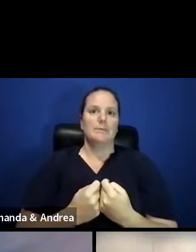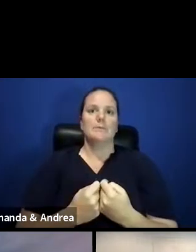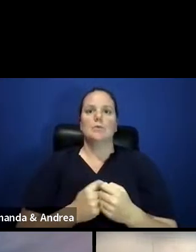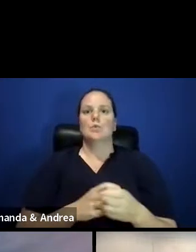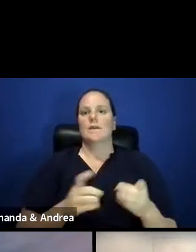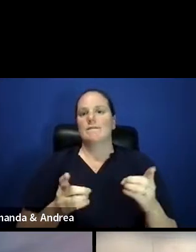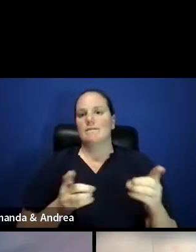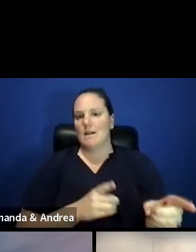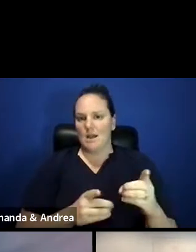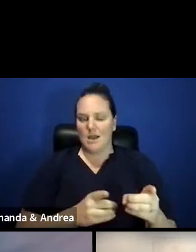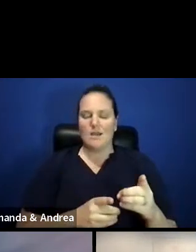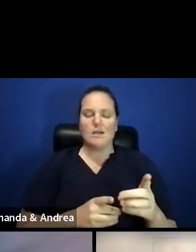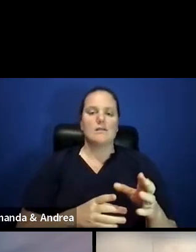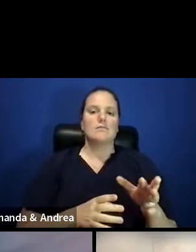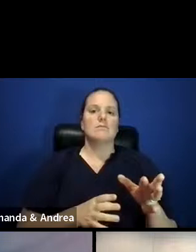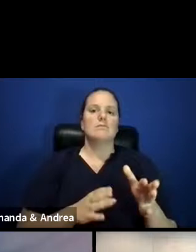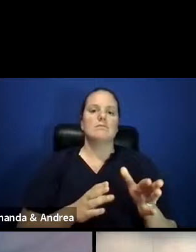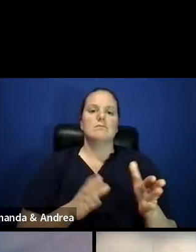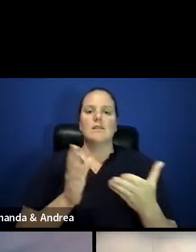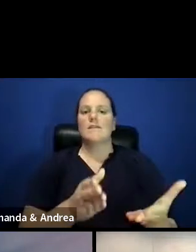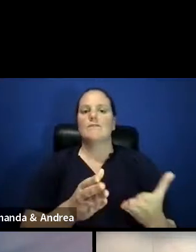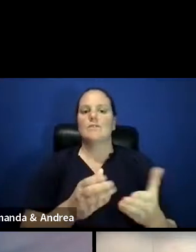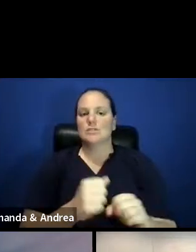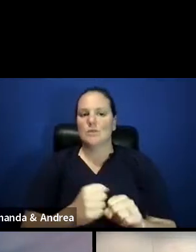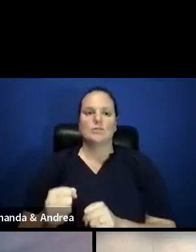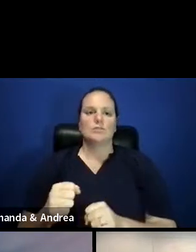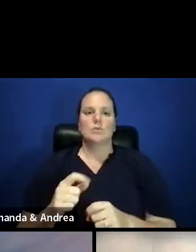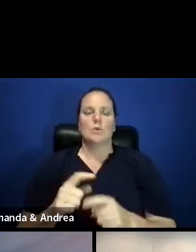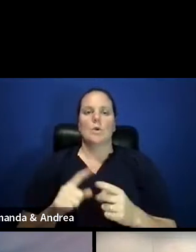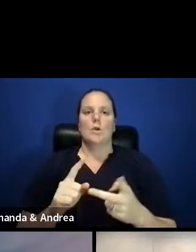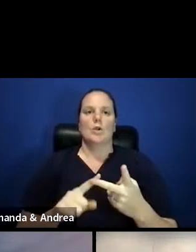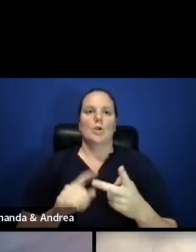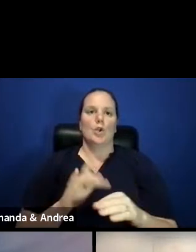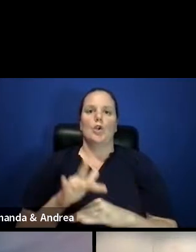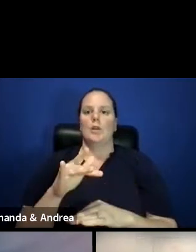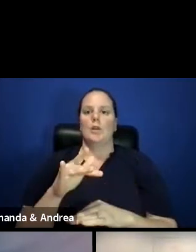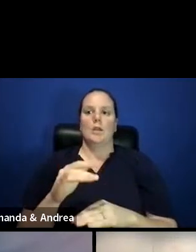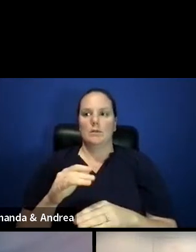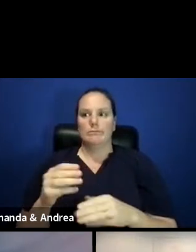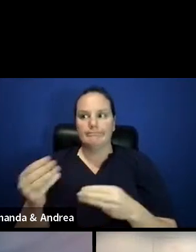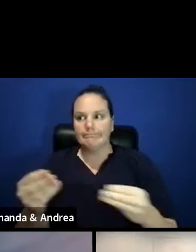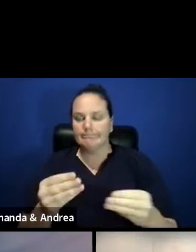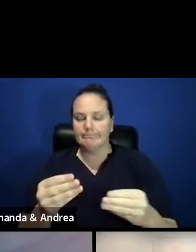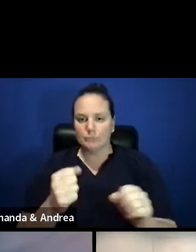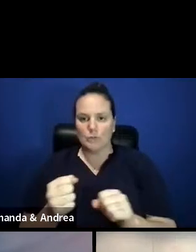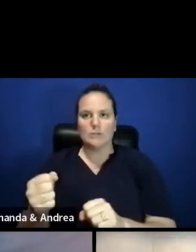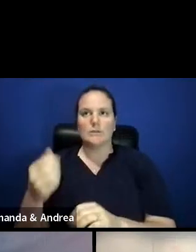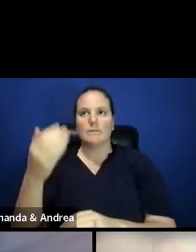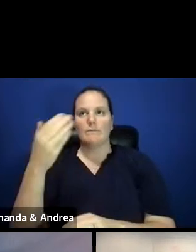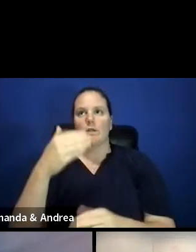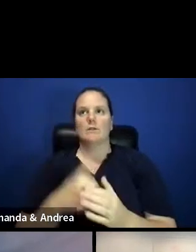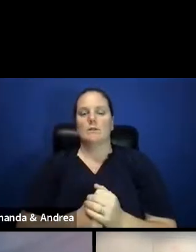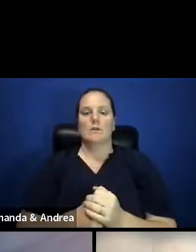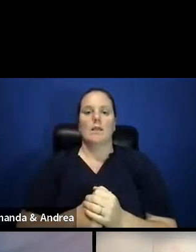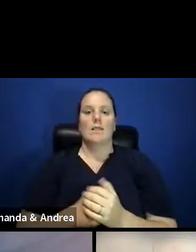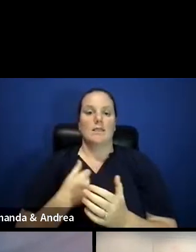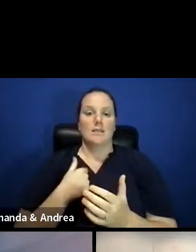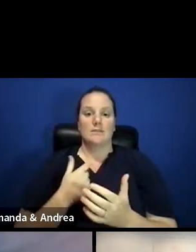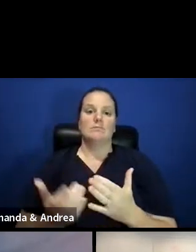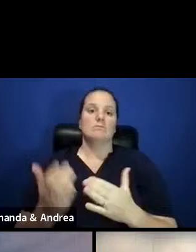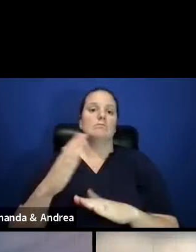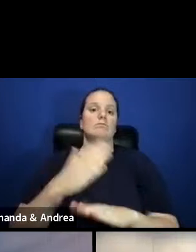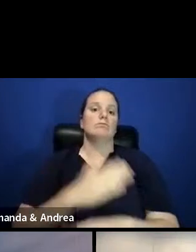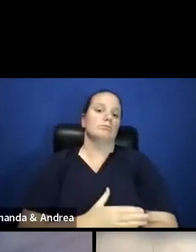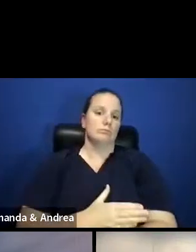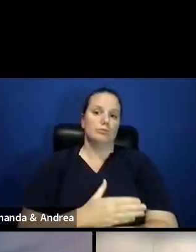define delivery strategies, or potential early mitigation strategies up front. And this ultimately improves the project